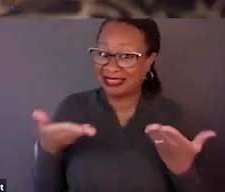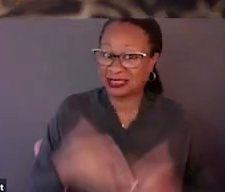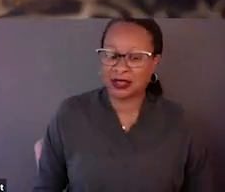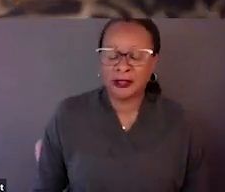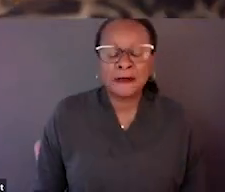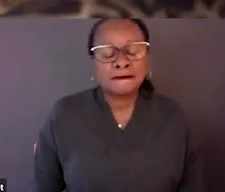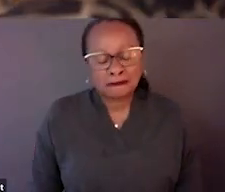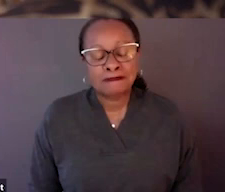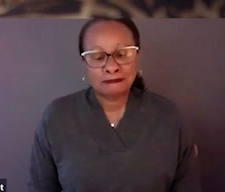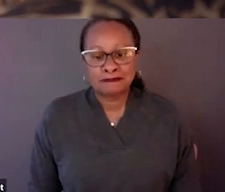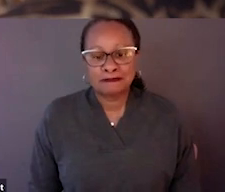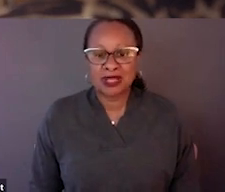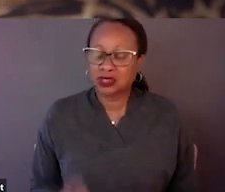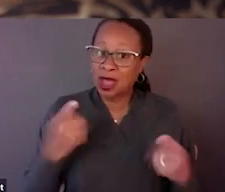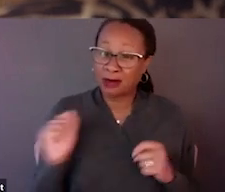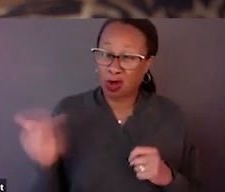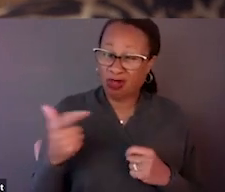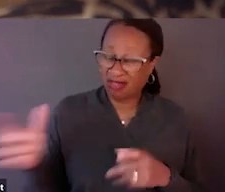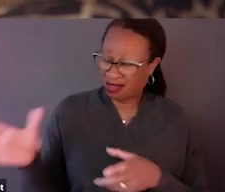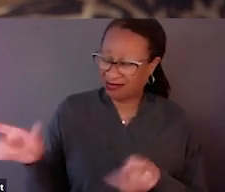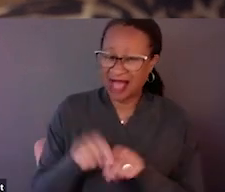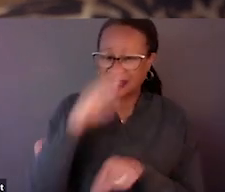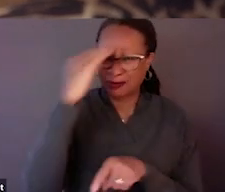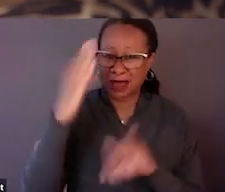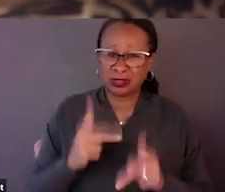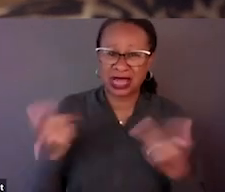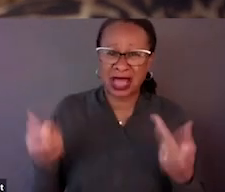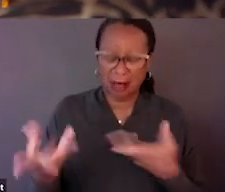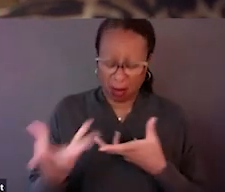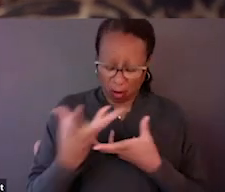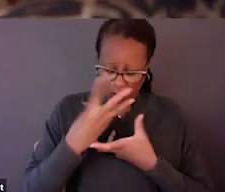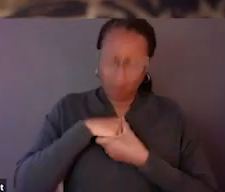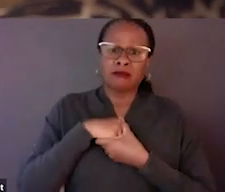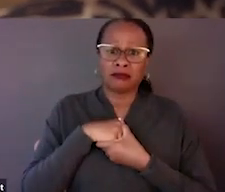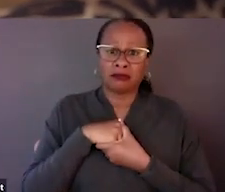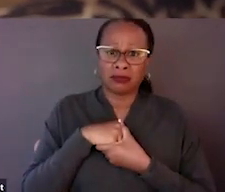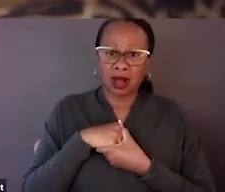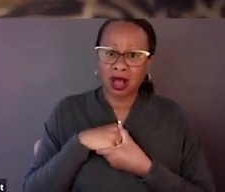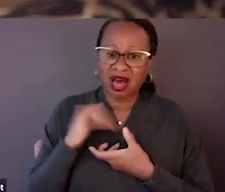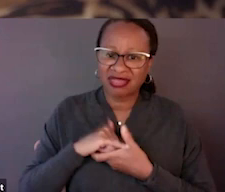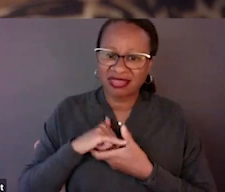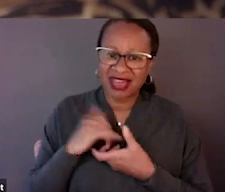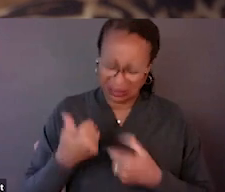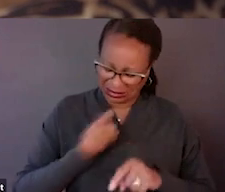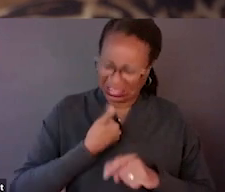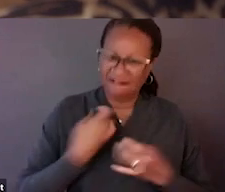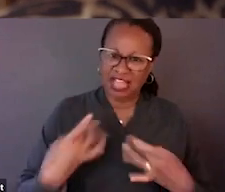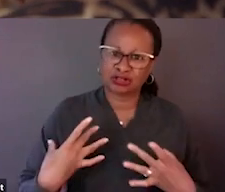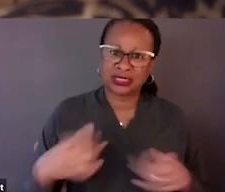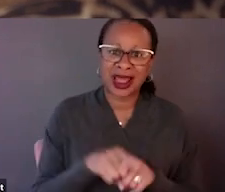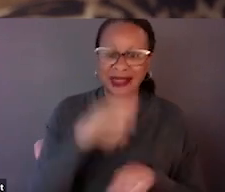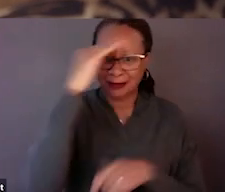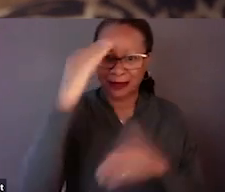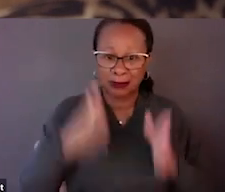mean, you internalize all that as a Black person. You know, I internalized all this self-hatred as a Black